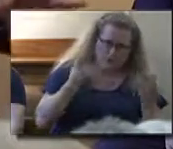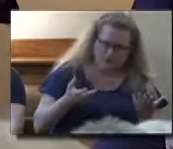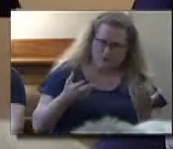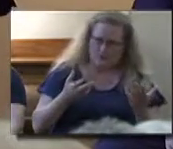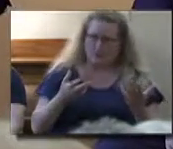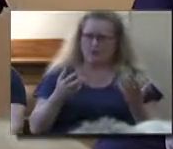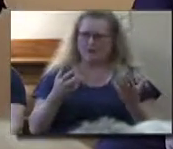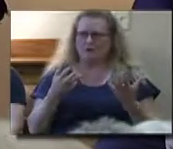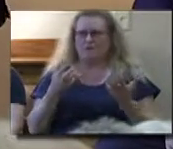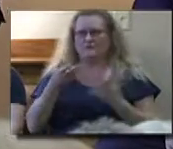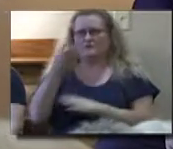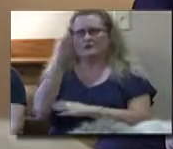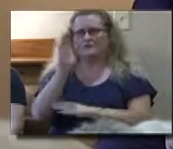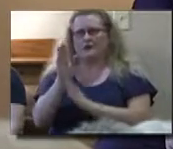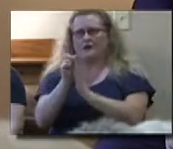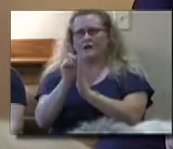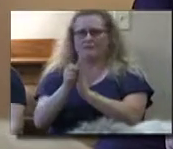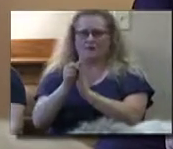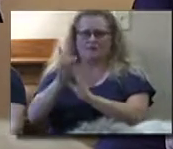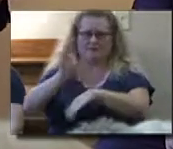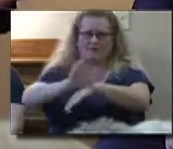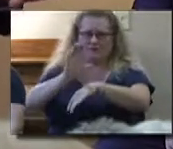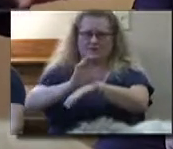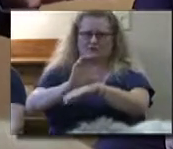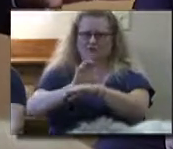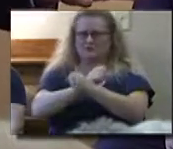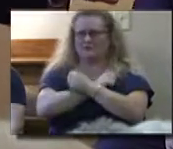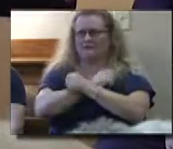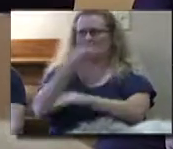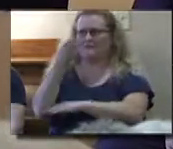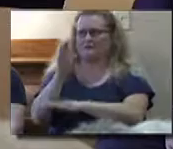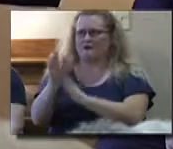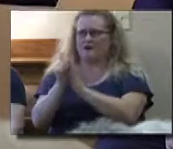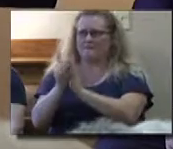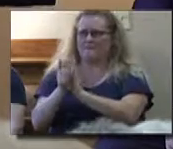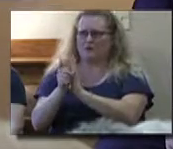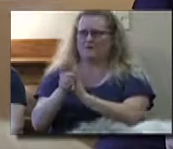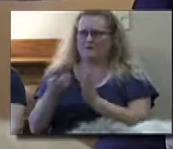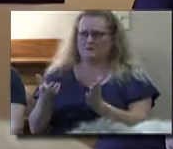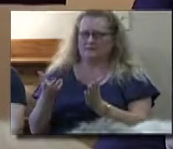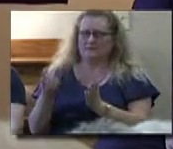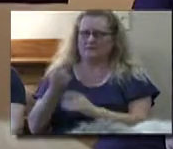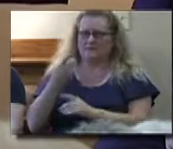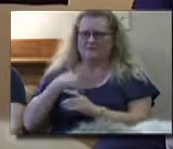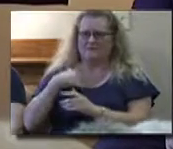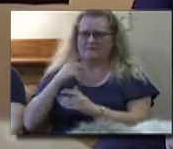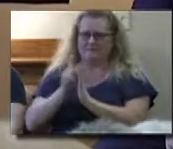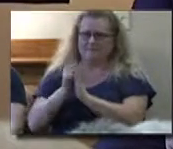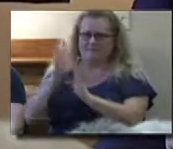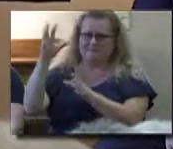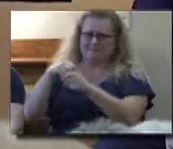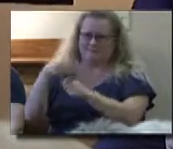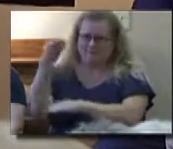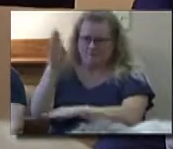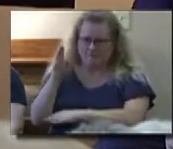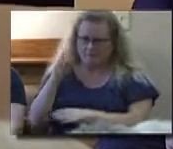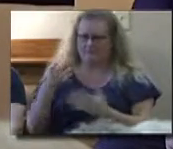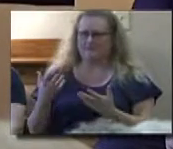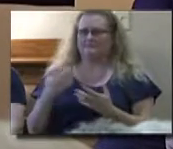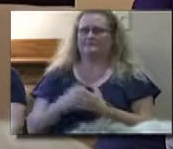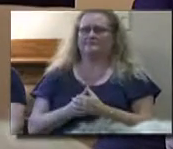There's a God moment. Oh, the churches love the God moment. You know, the churches love the God moment. There's a God moment.